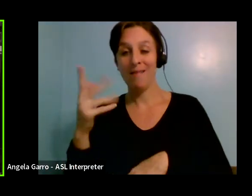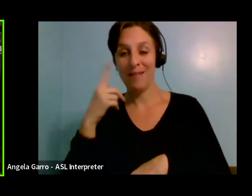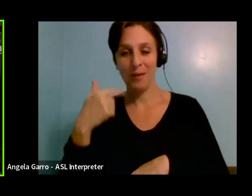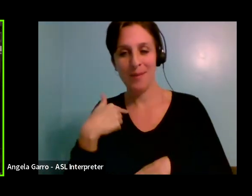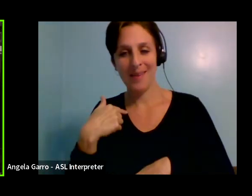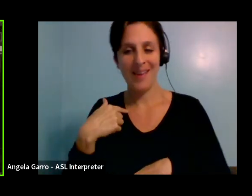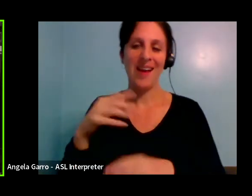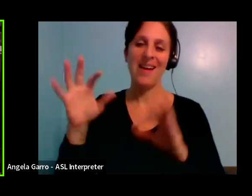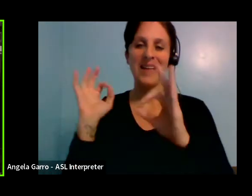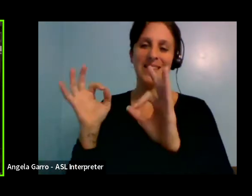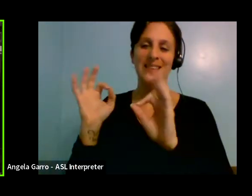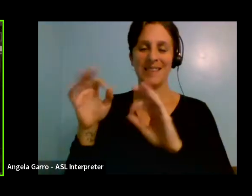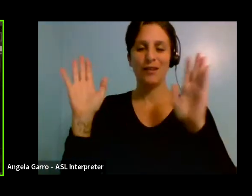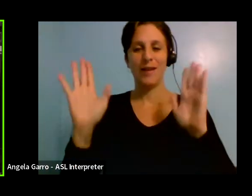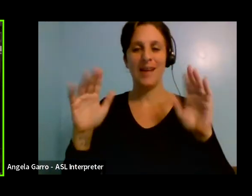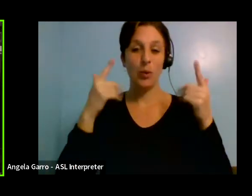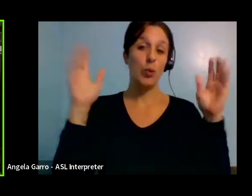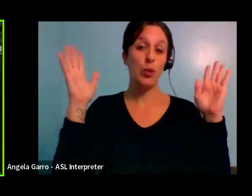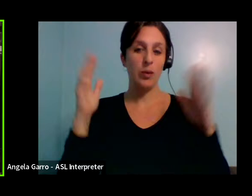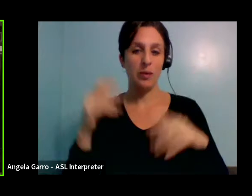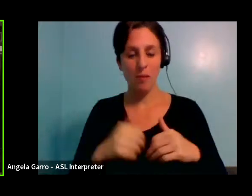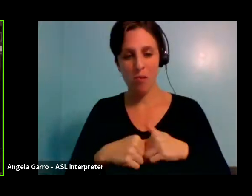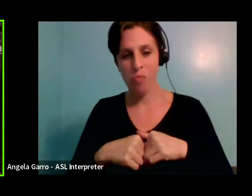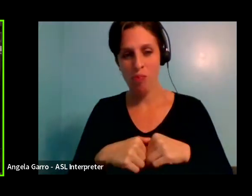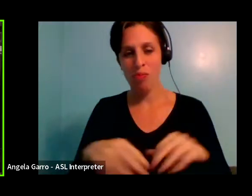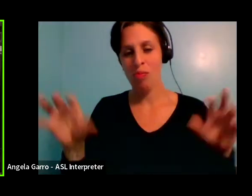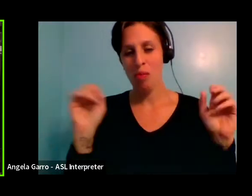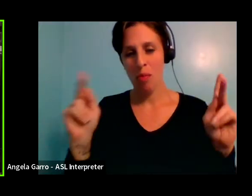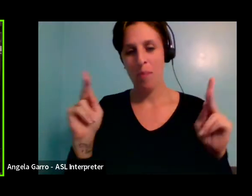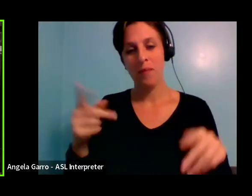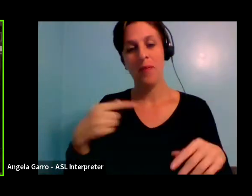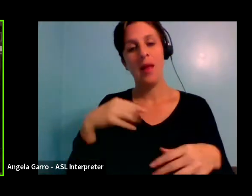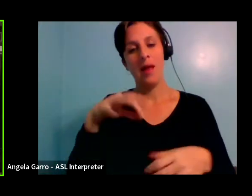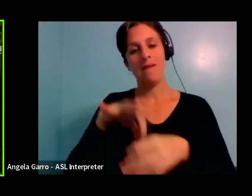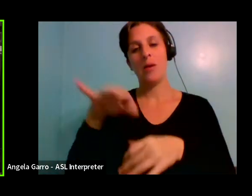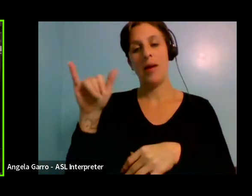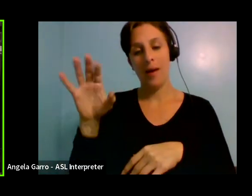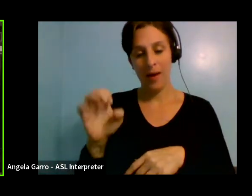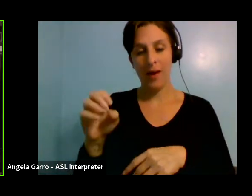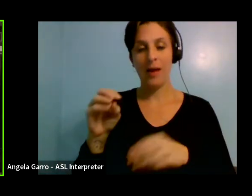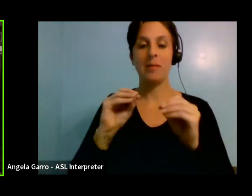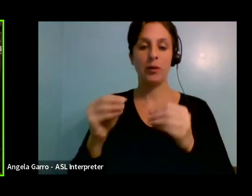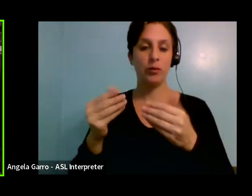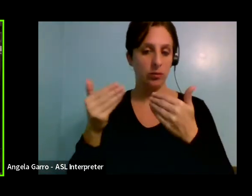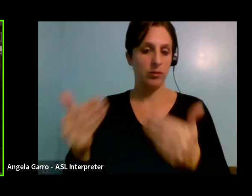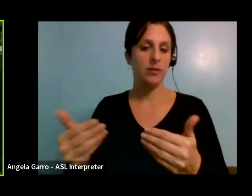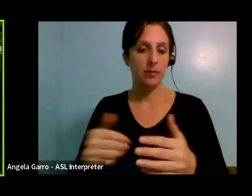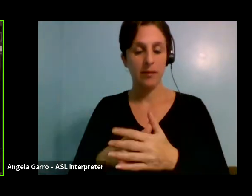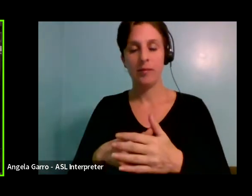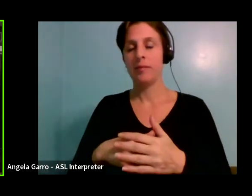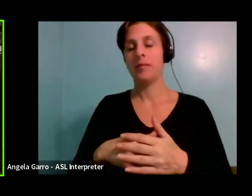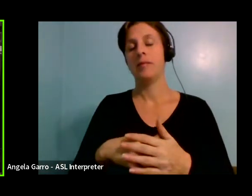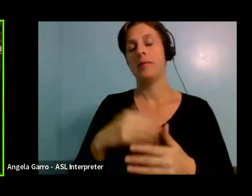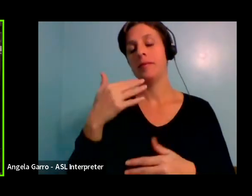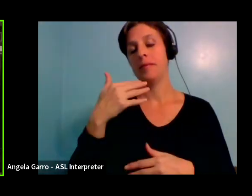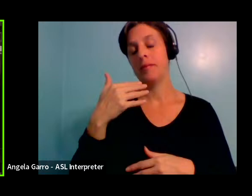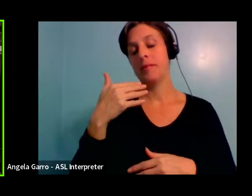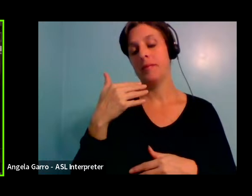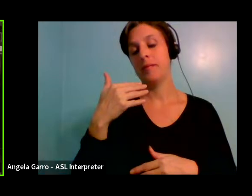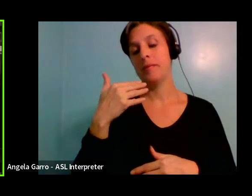like, great. woohoo. Okay, and I vote aye. Motion carries. Thank you.